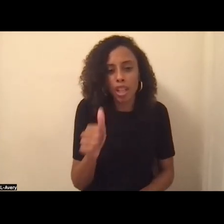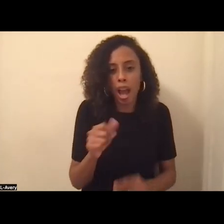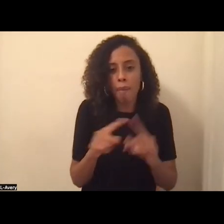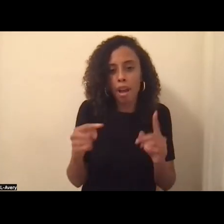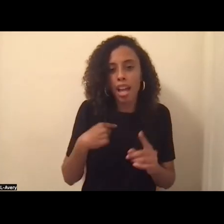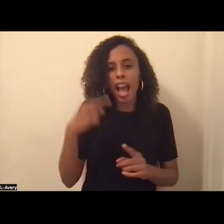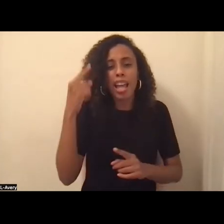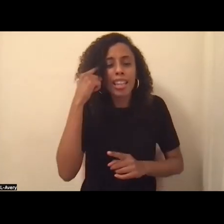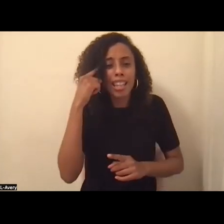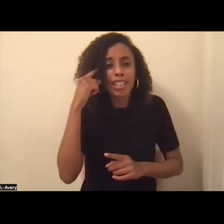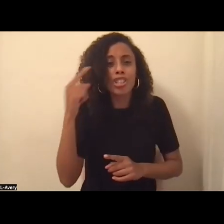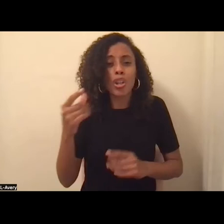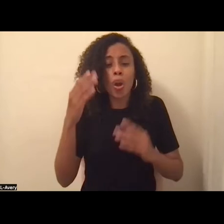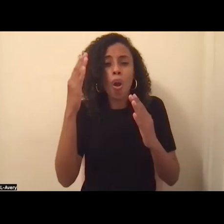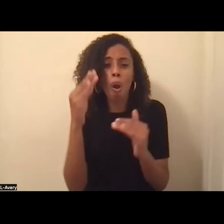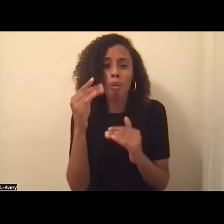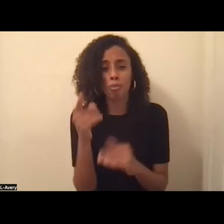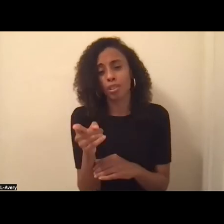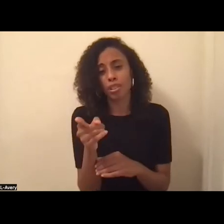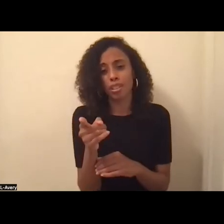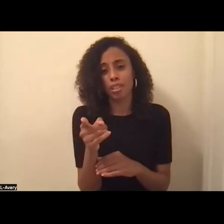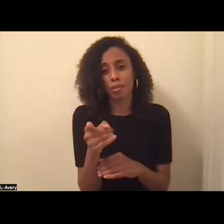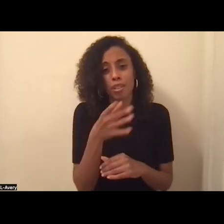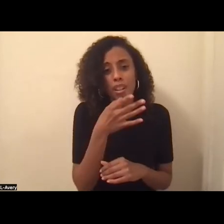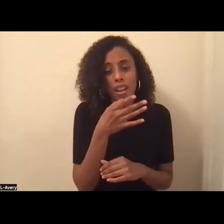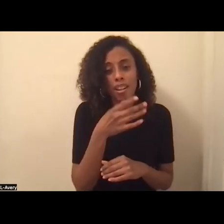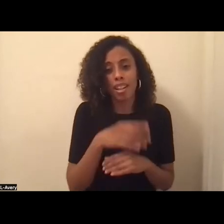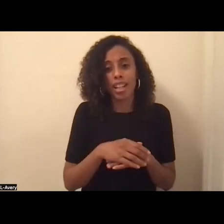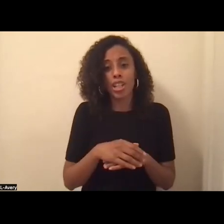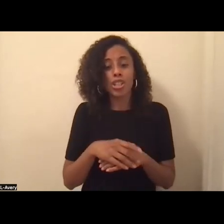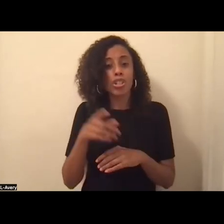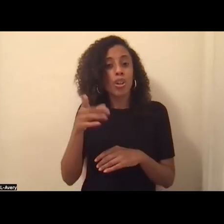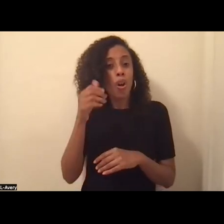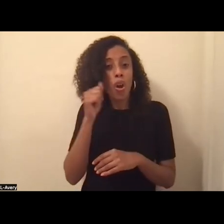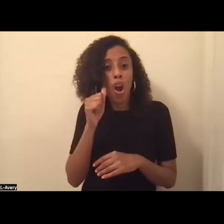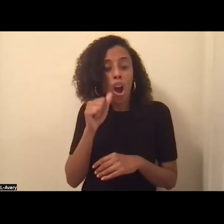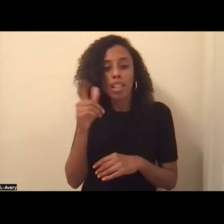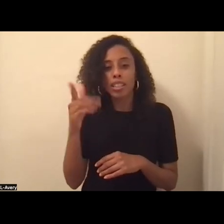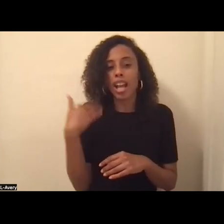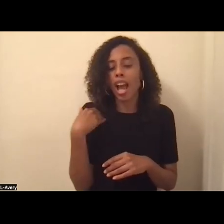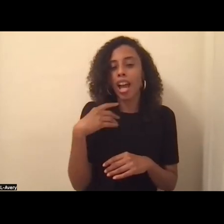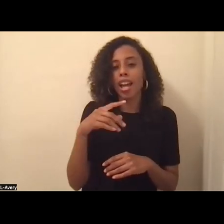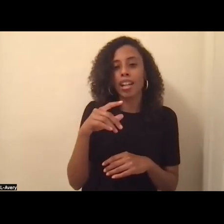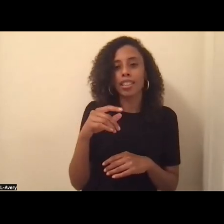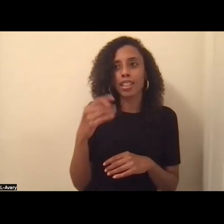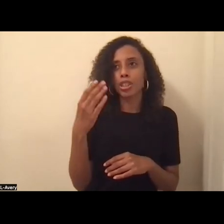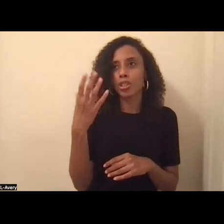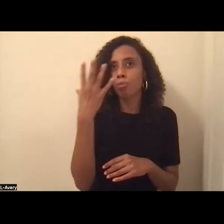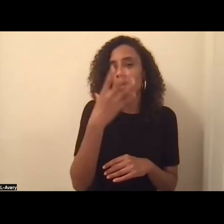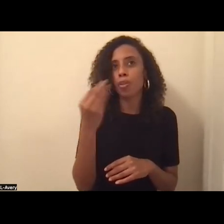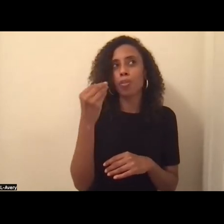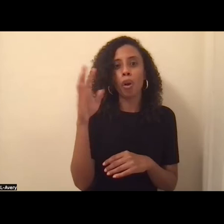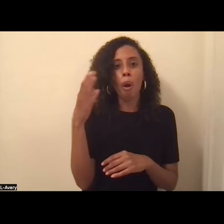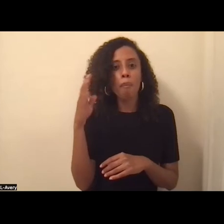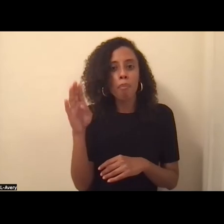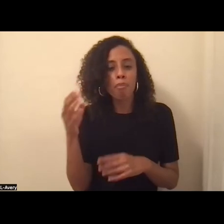hoped she was, because Nina had a turquoise Thunderbird and was like the most beautiful woman to ever walk the earth. And so